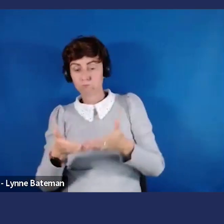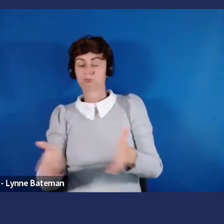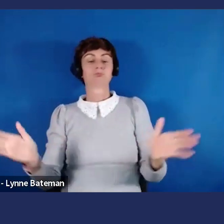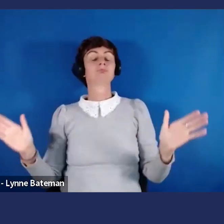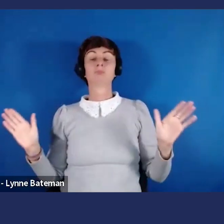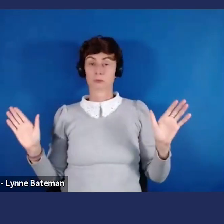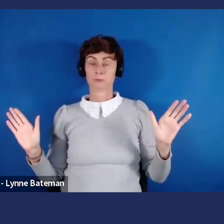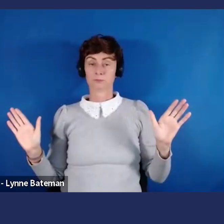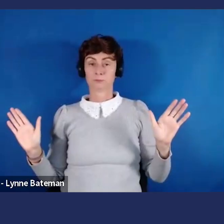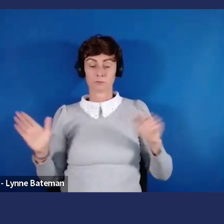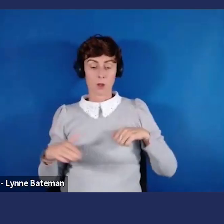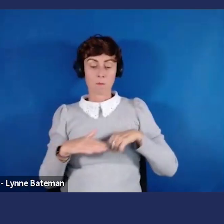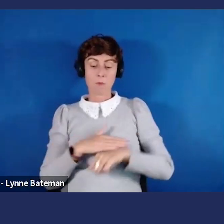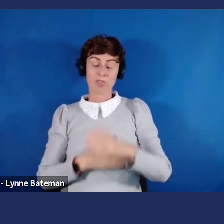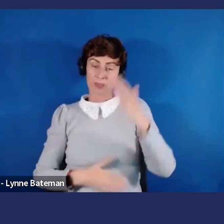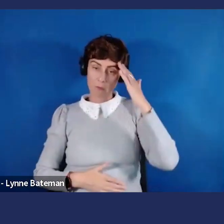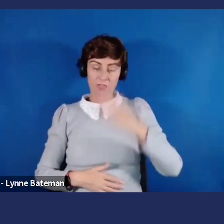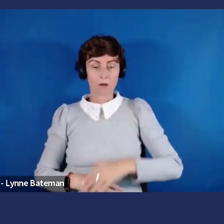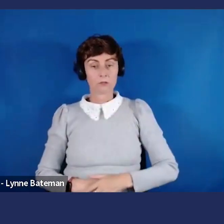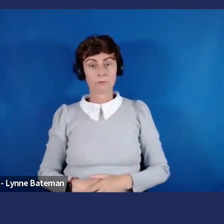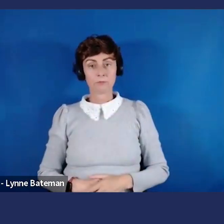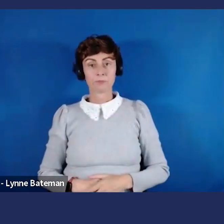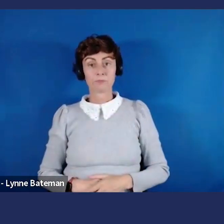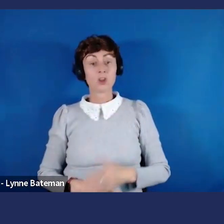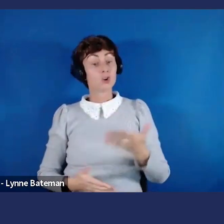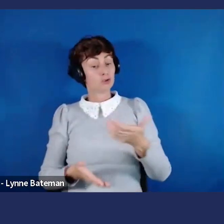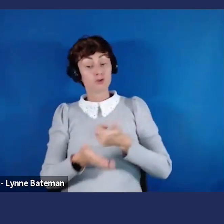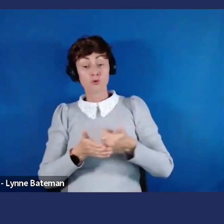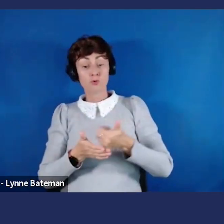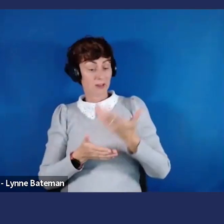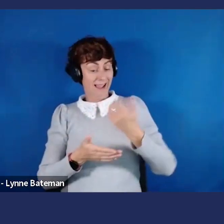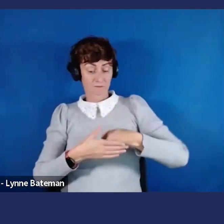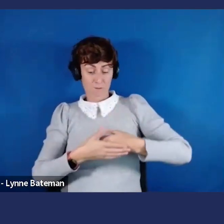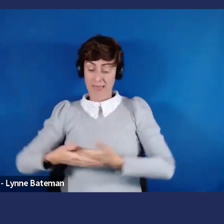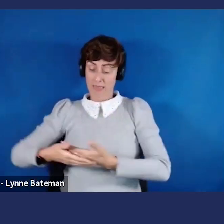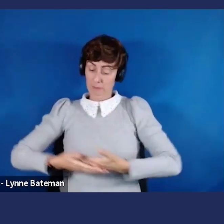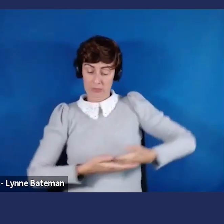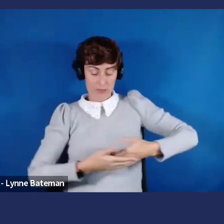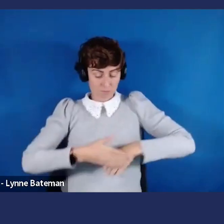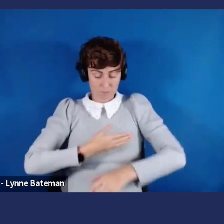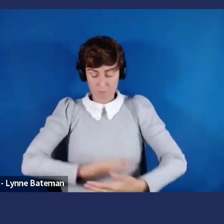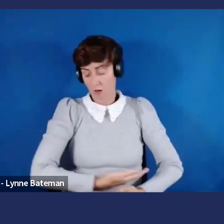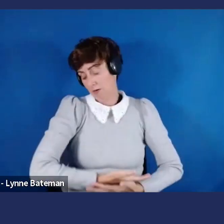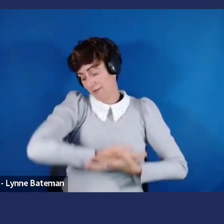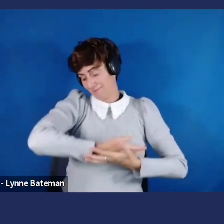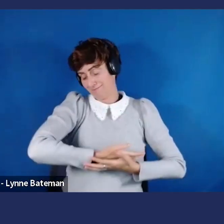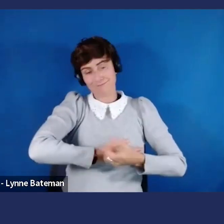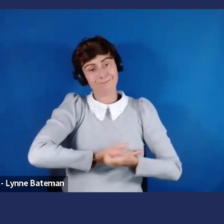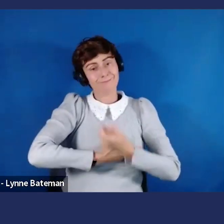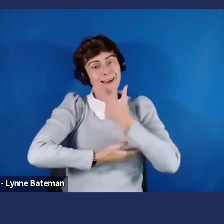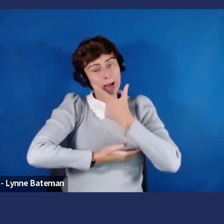So in general, having a baby is seen as a joyful occasion, something that we look forward